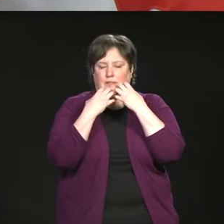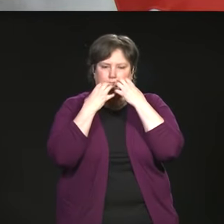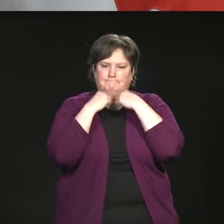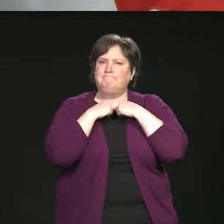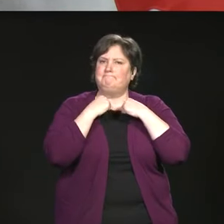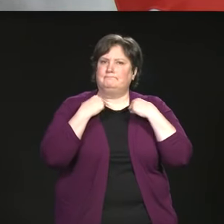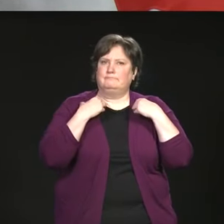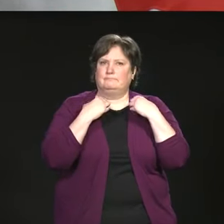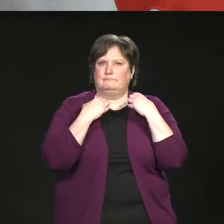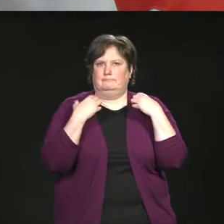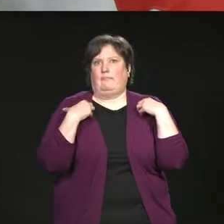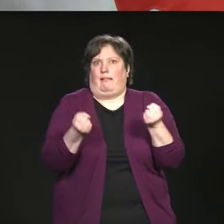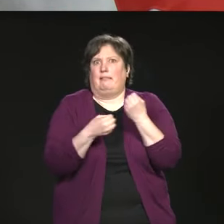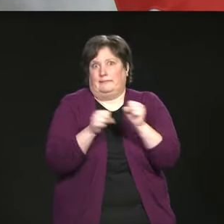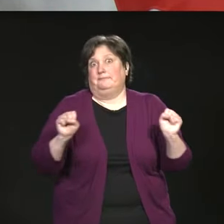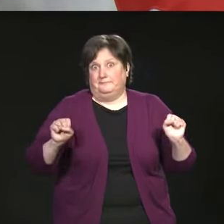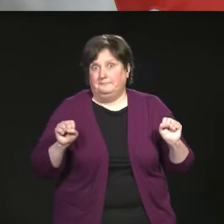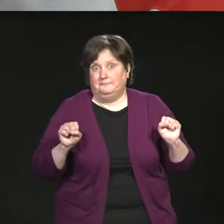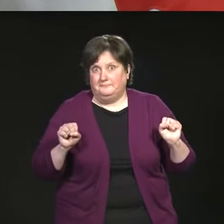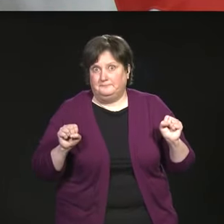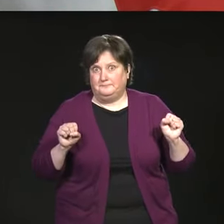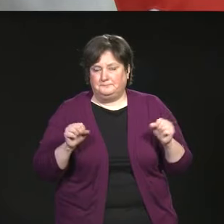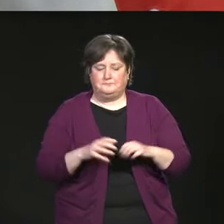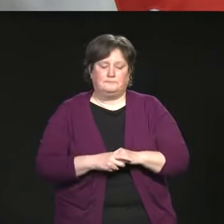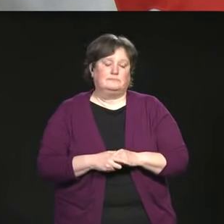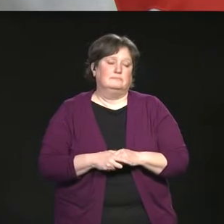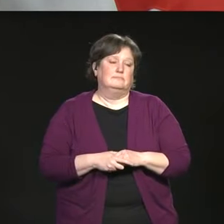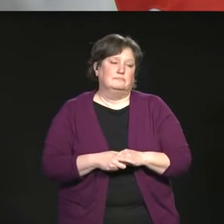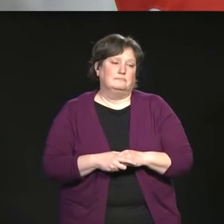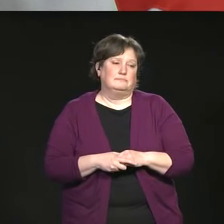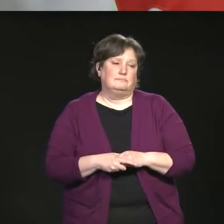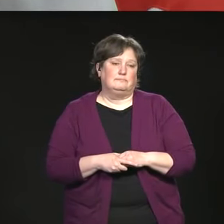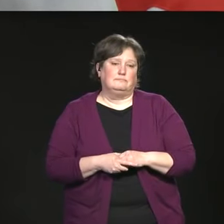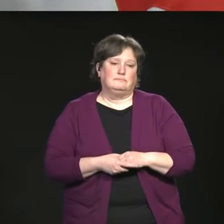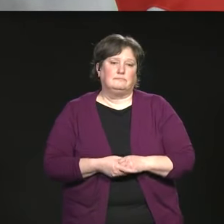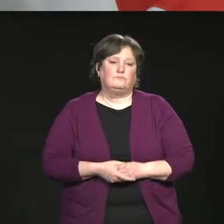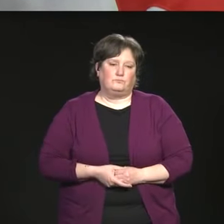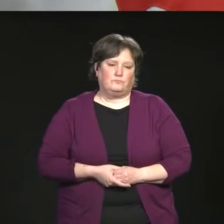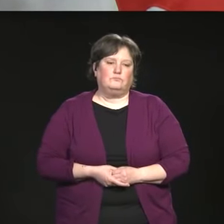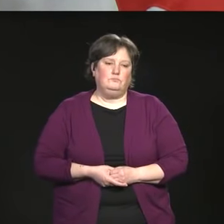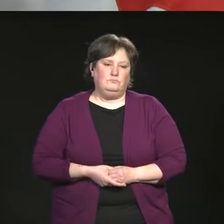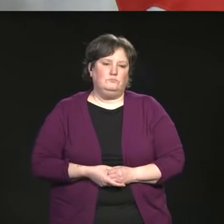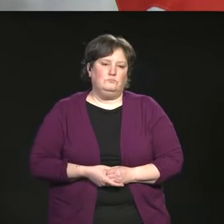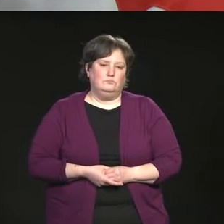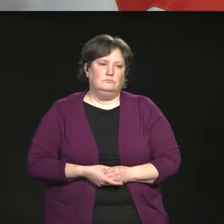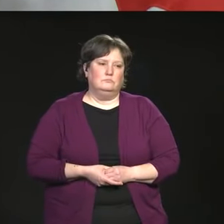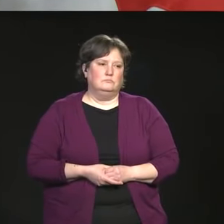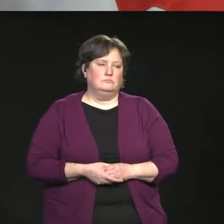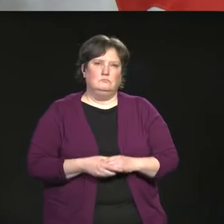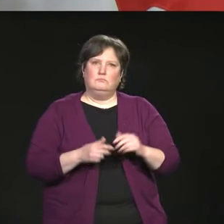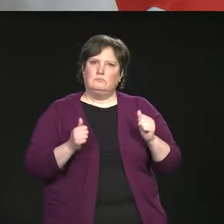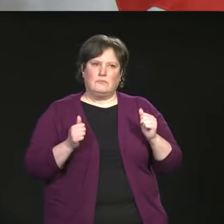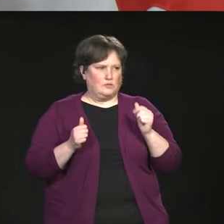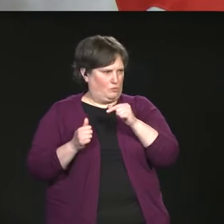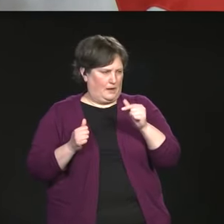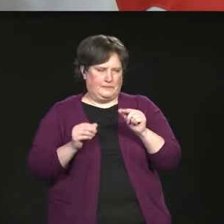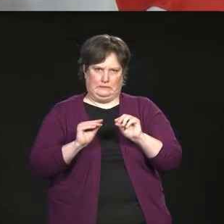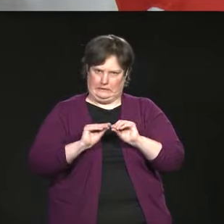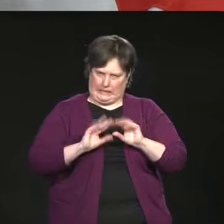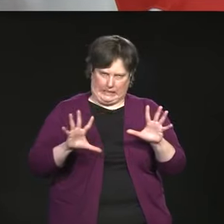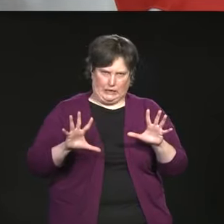us feel very clear and very confident that that is the right direction.